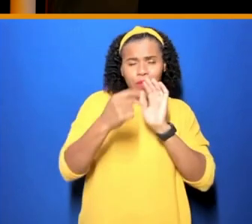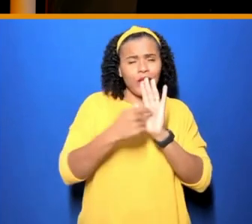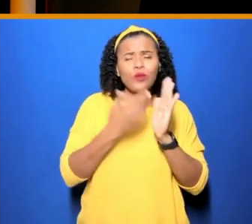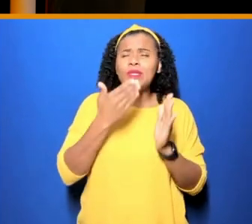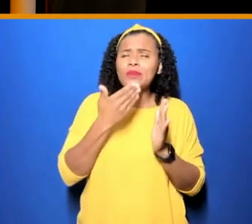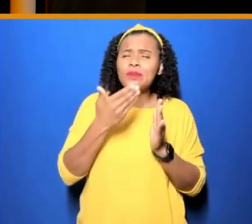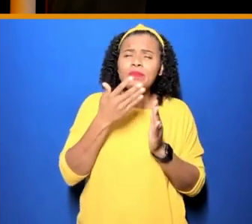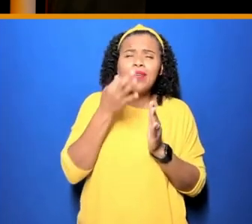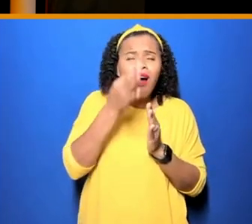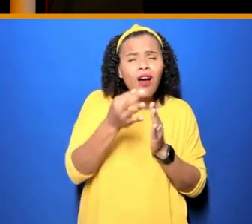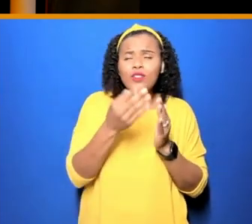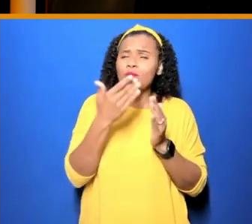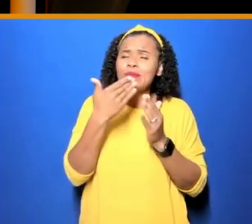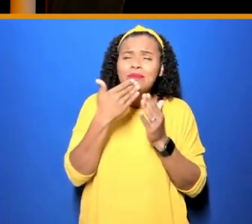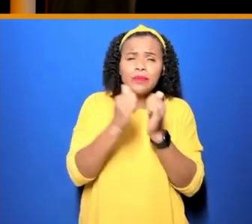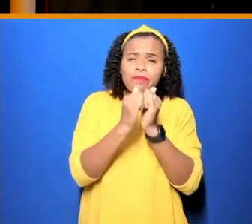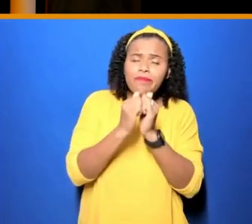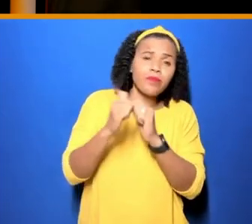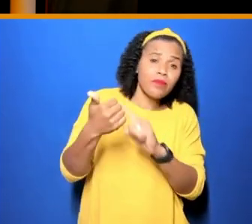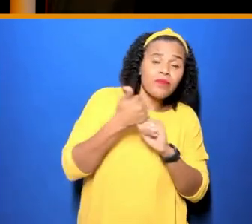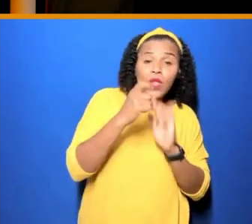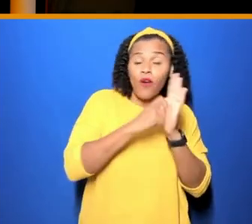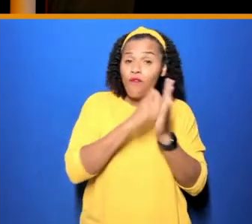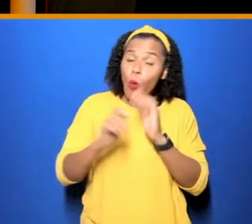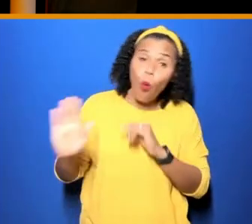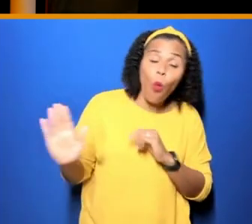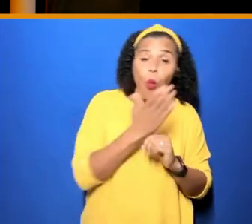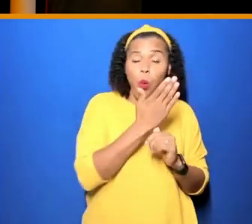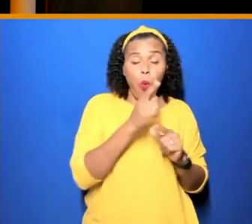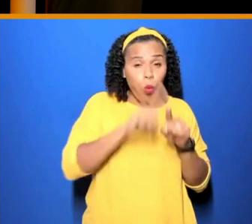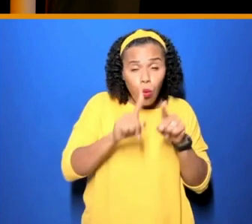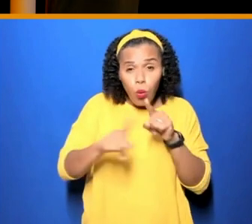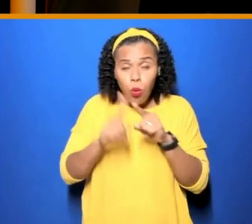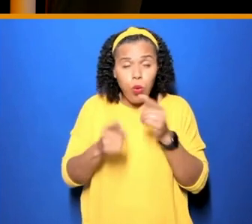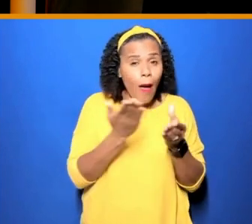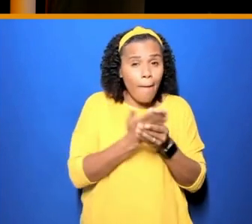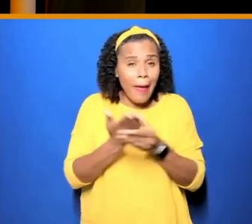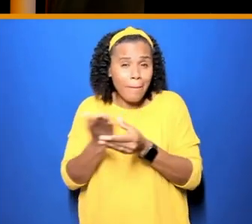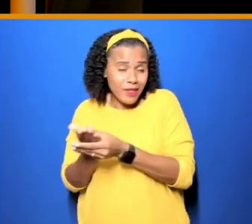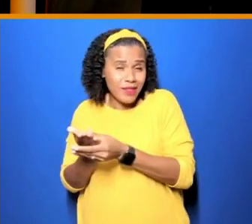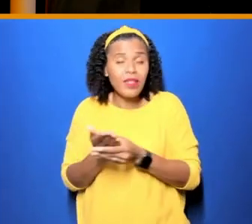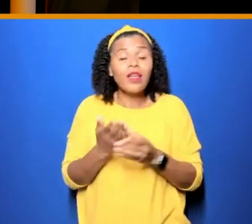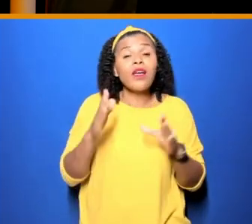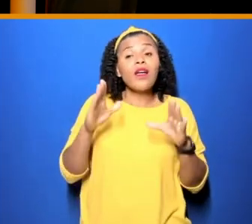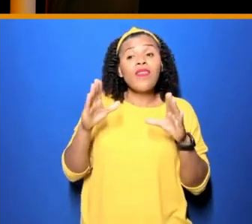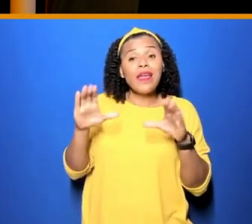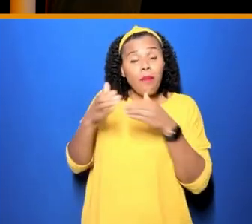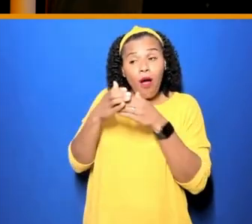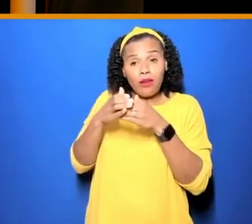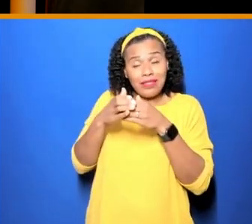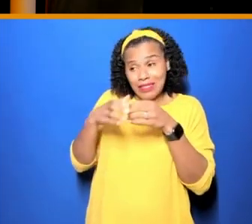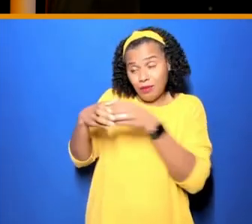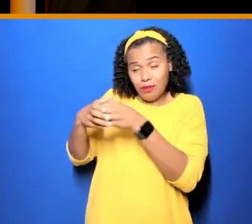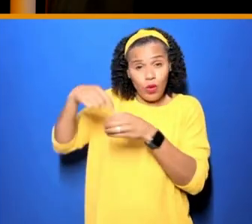for all of the amendments that you can see listed today. The Party Body Forum, which I co-chair with Gareth Shelton, who's